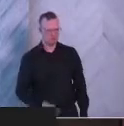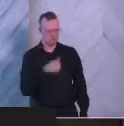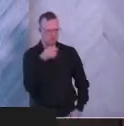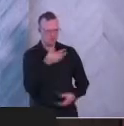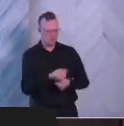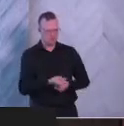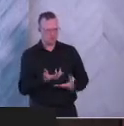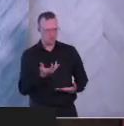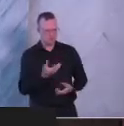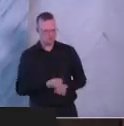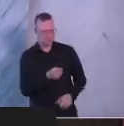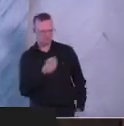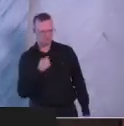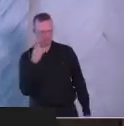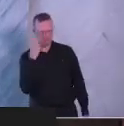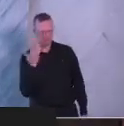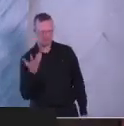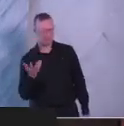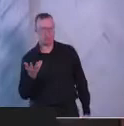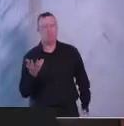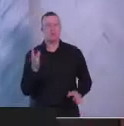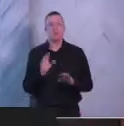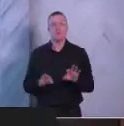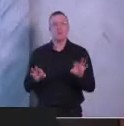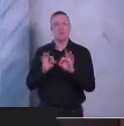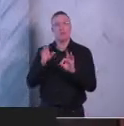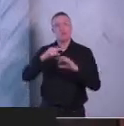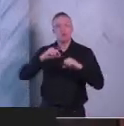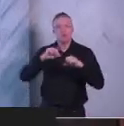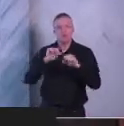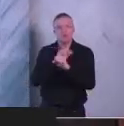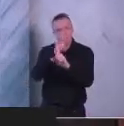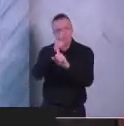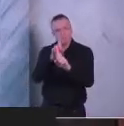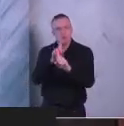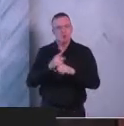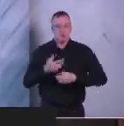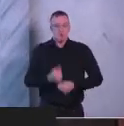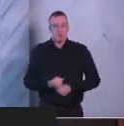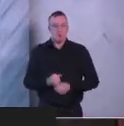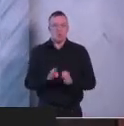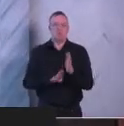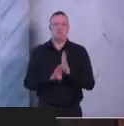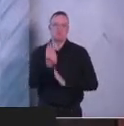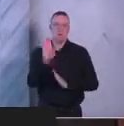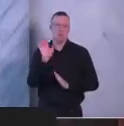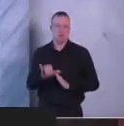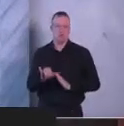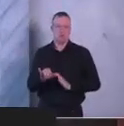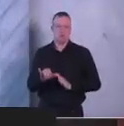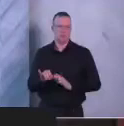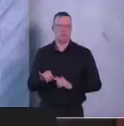trust them. We need to work on restoring that trust. As the NDP,